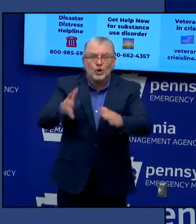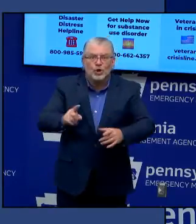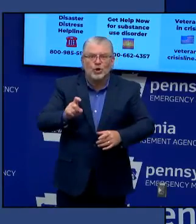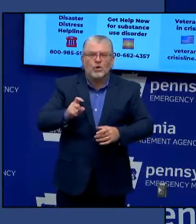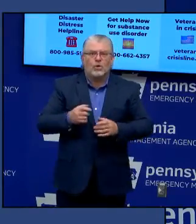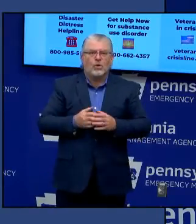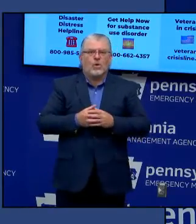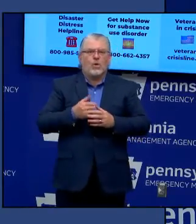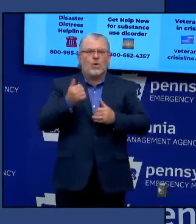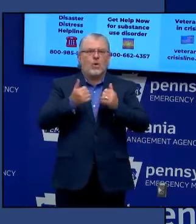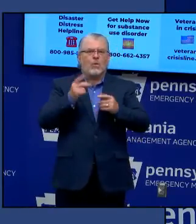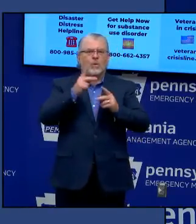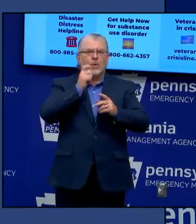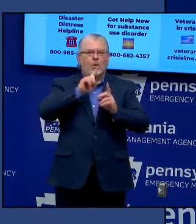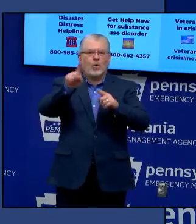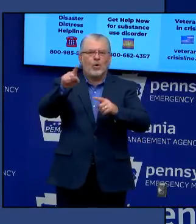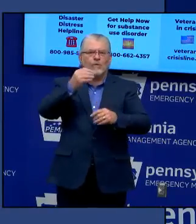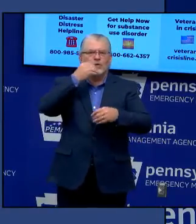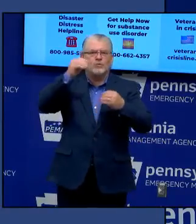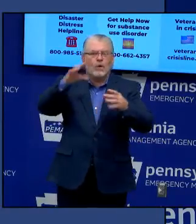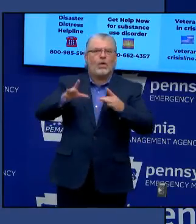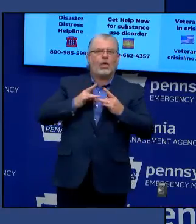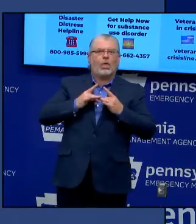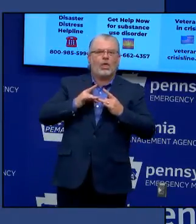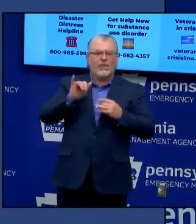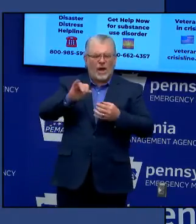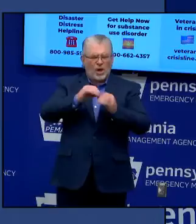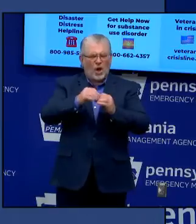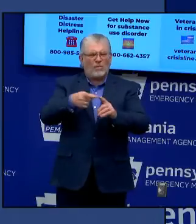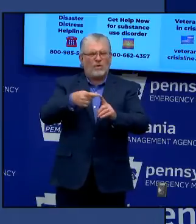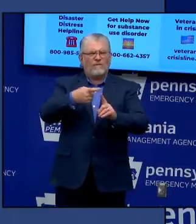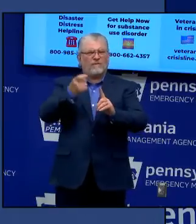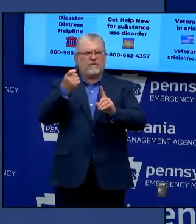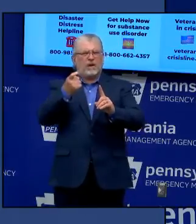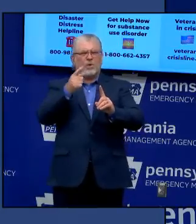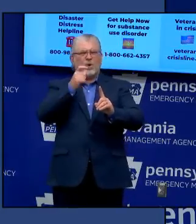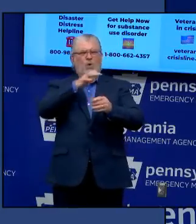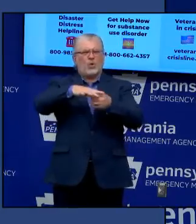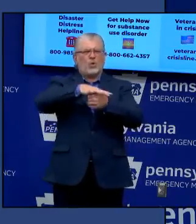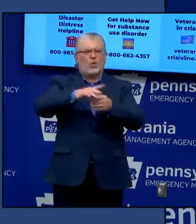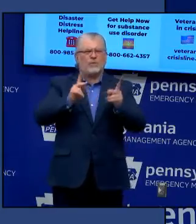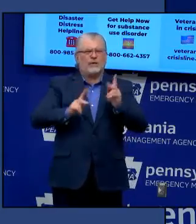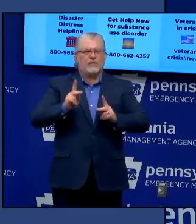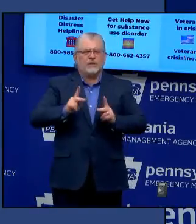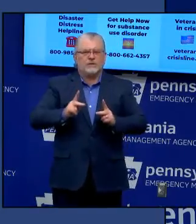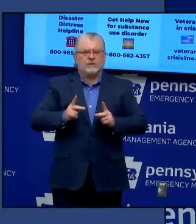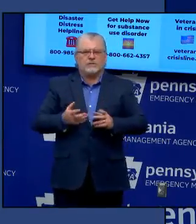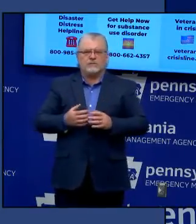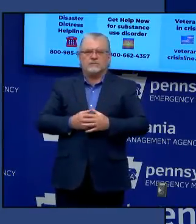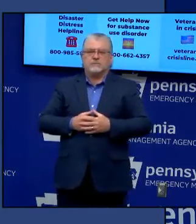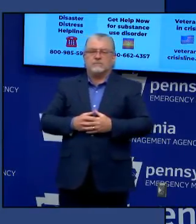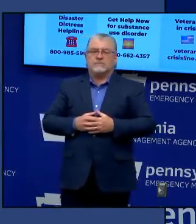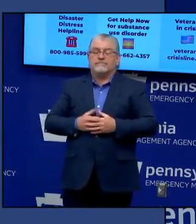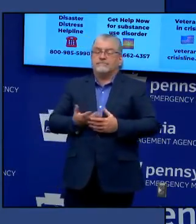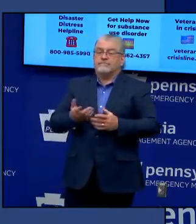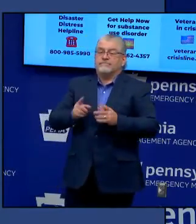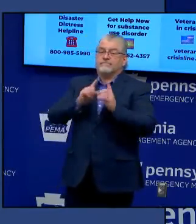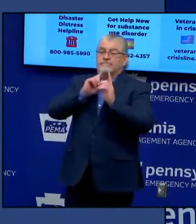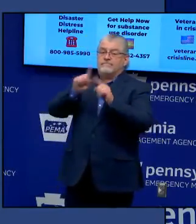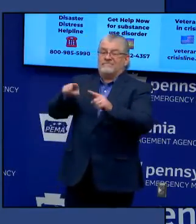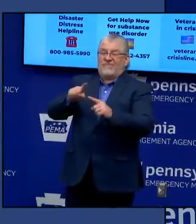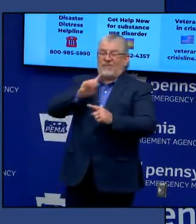grocery store or taking a walk, or something else we are still permitted to do? Really all of the above, but it depends